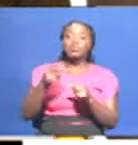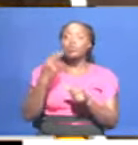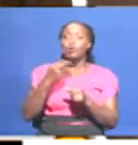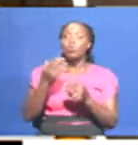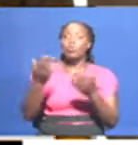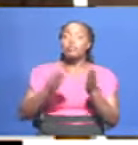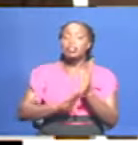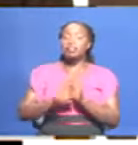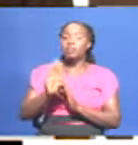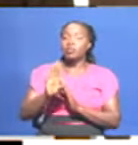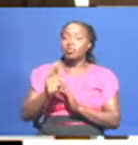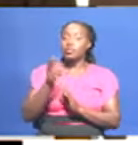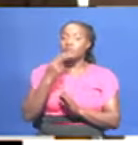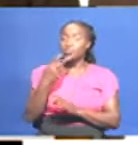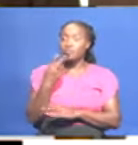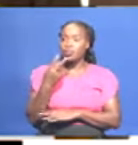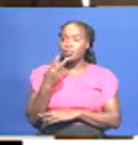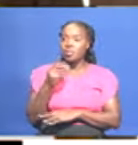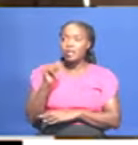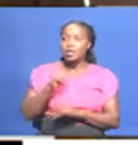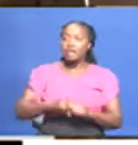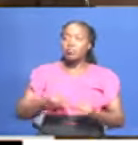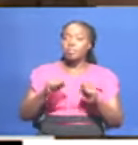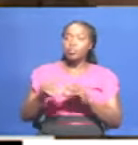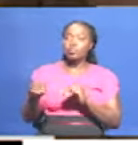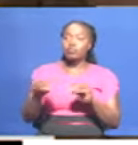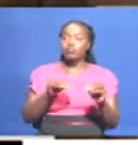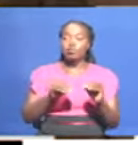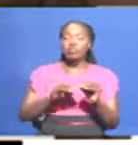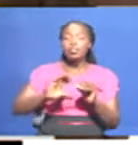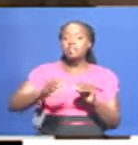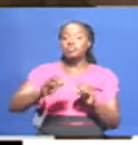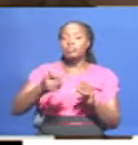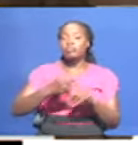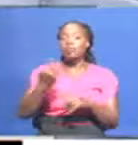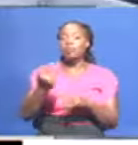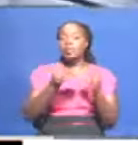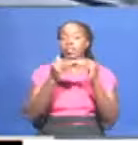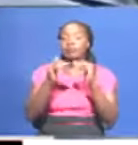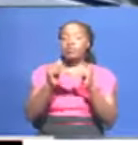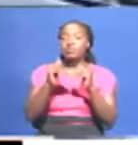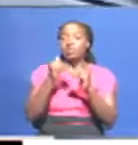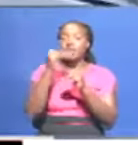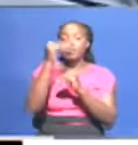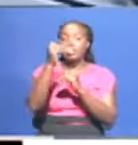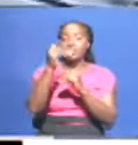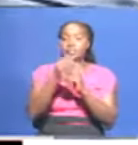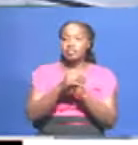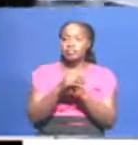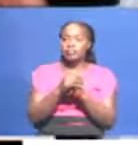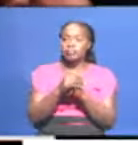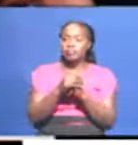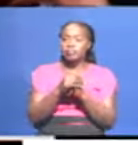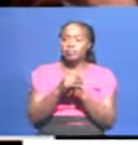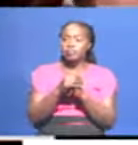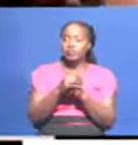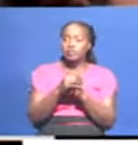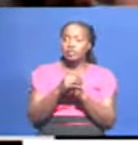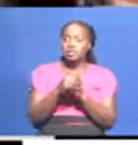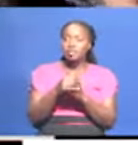development, who can be able to move the constituency from one level to another. And Busia